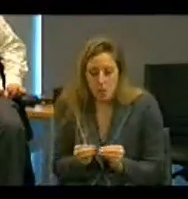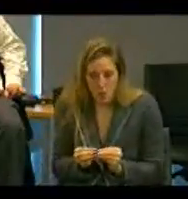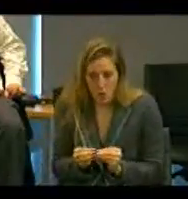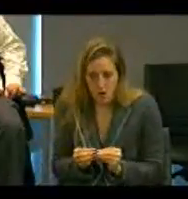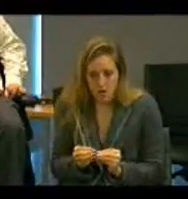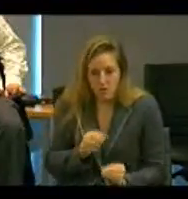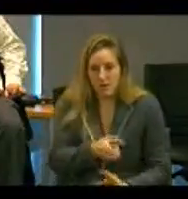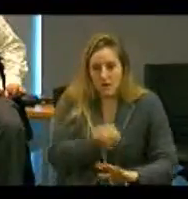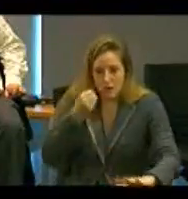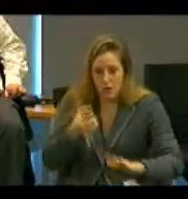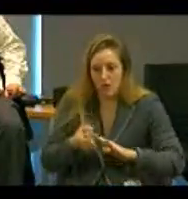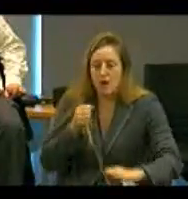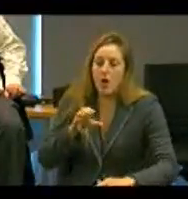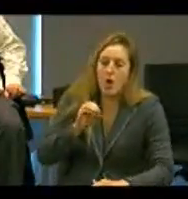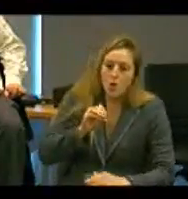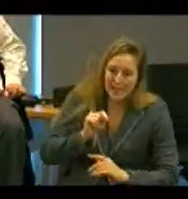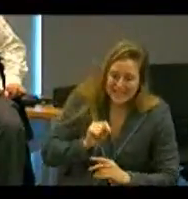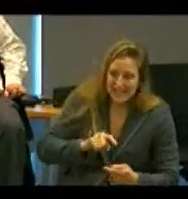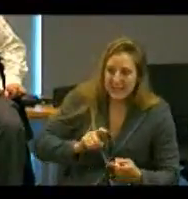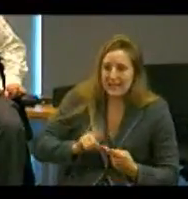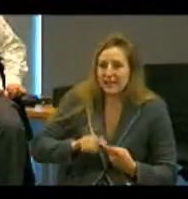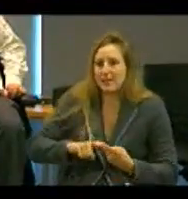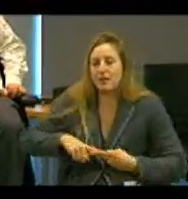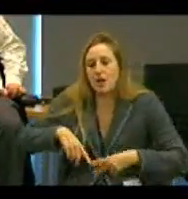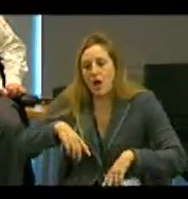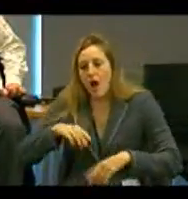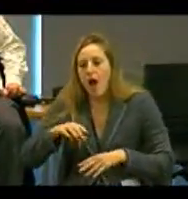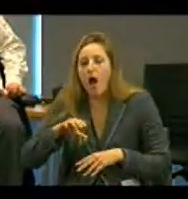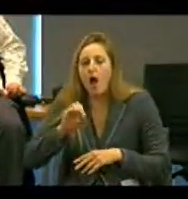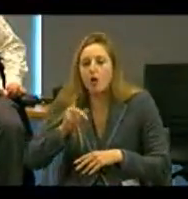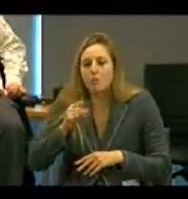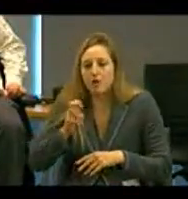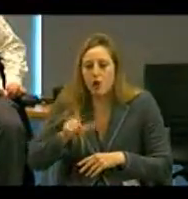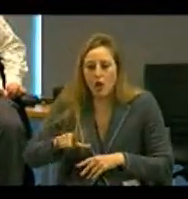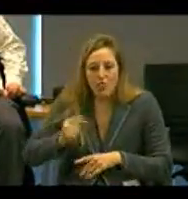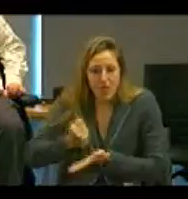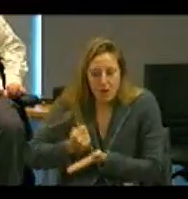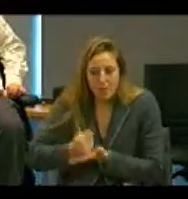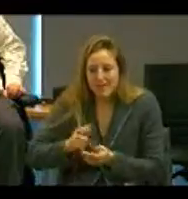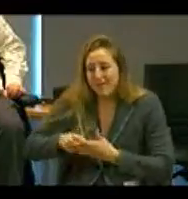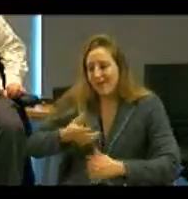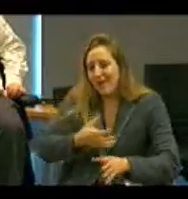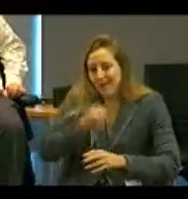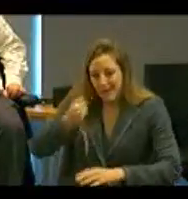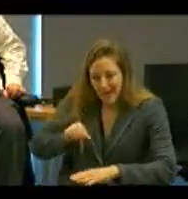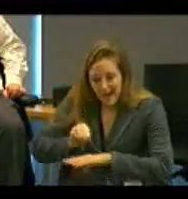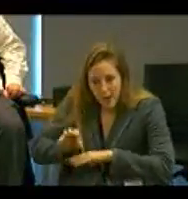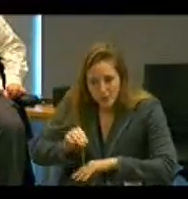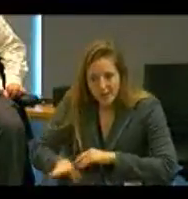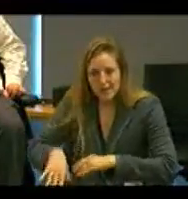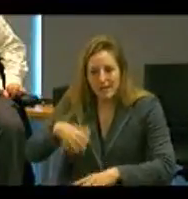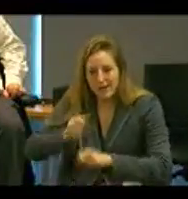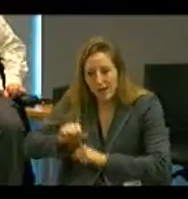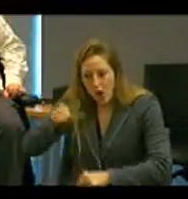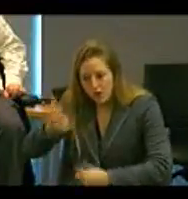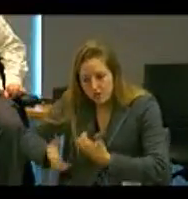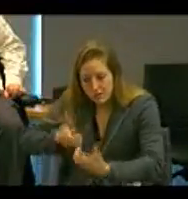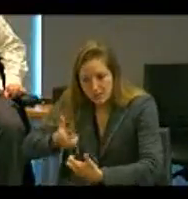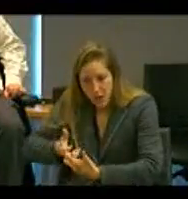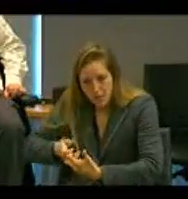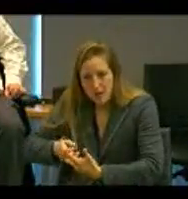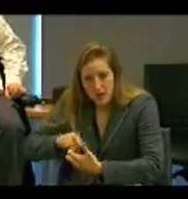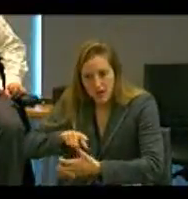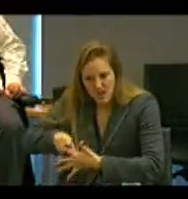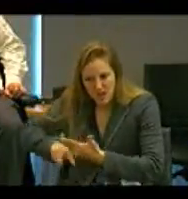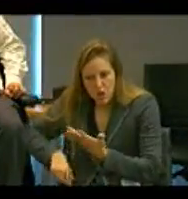OT, PT, they're receiving extra counseling, a whole range of special education and services.